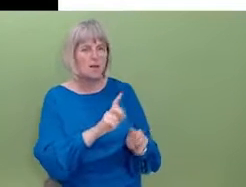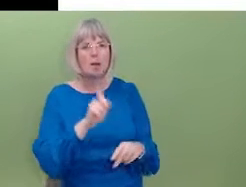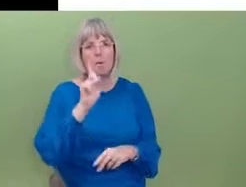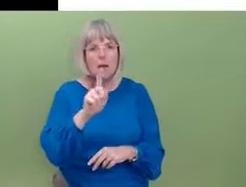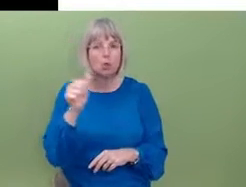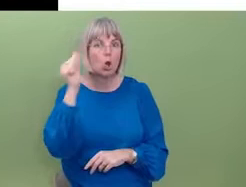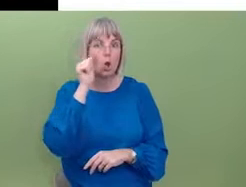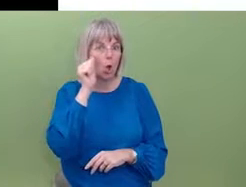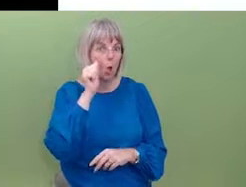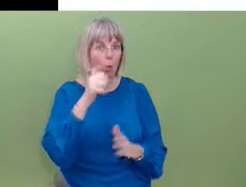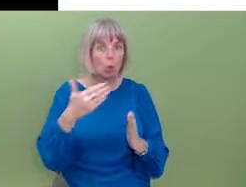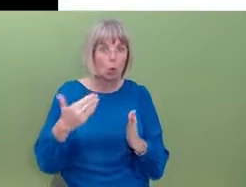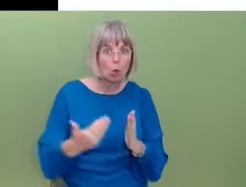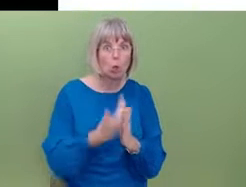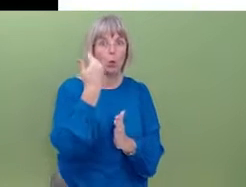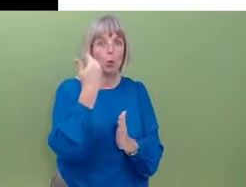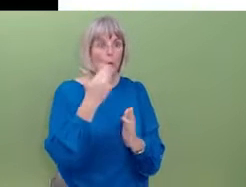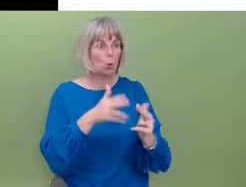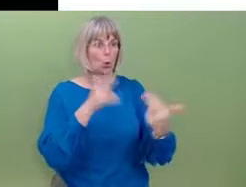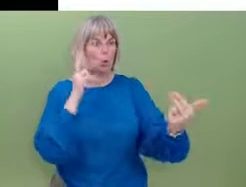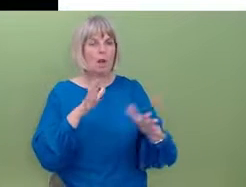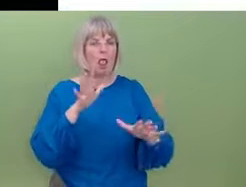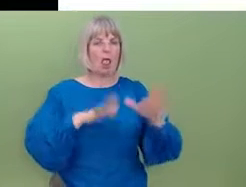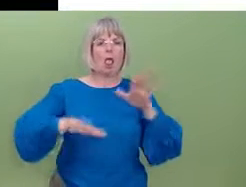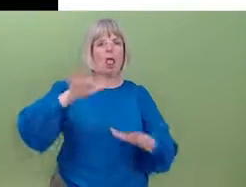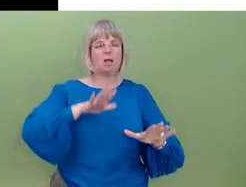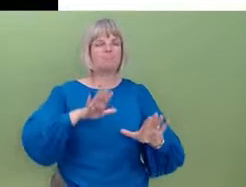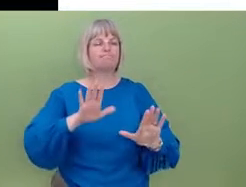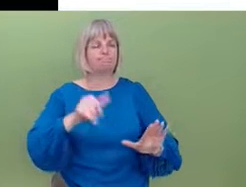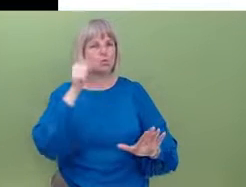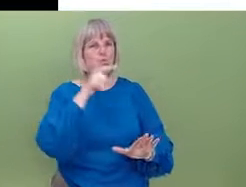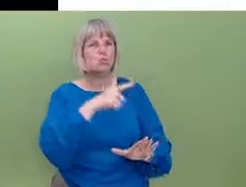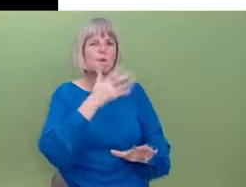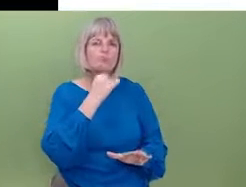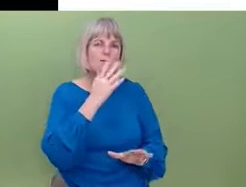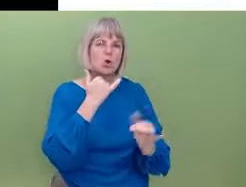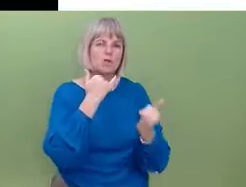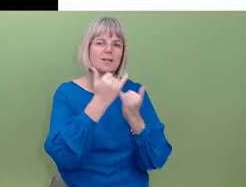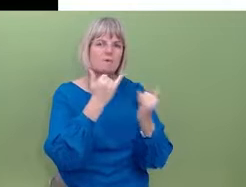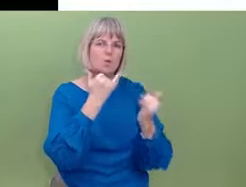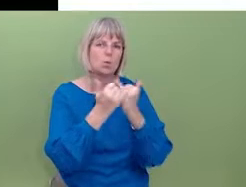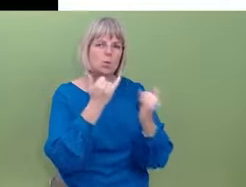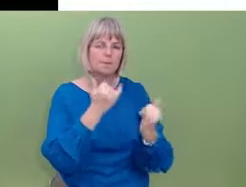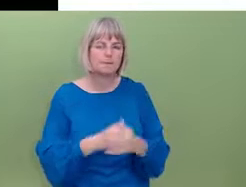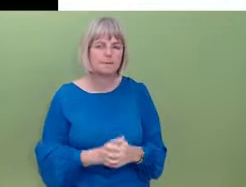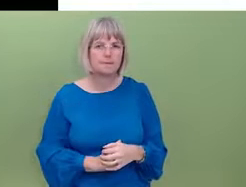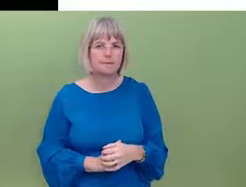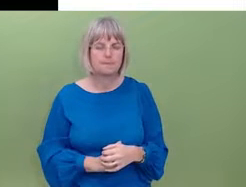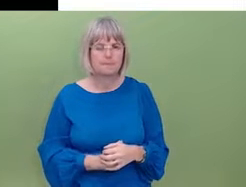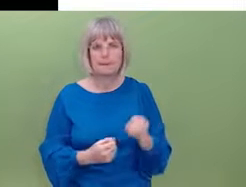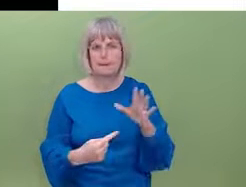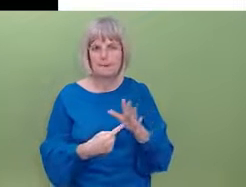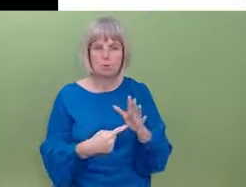young people, and therefore they would prefer a telephone appointment. So it's important that the young person feels comfortable with